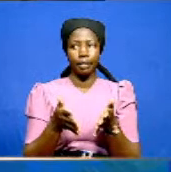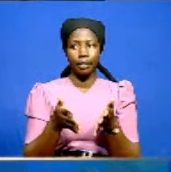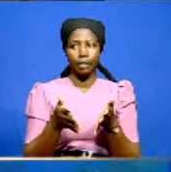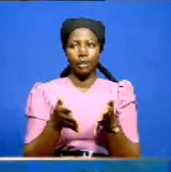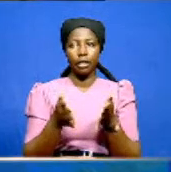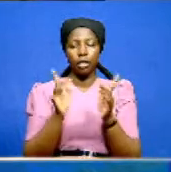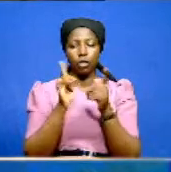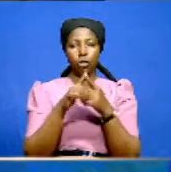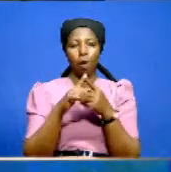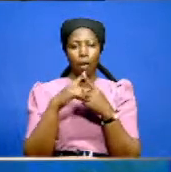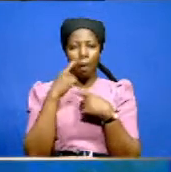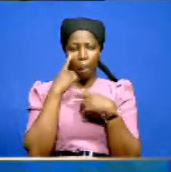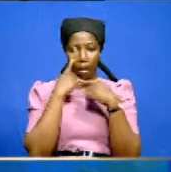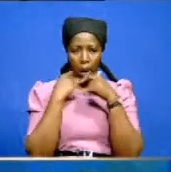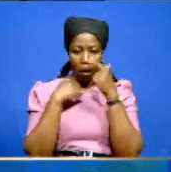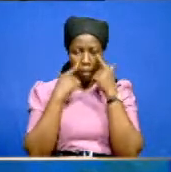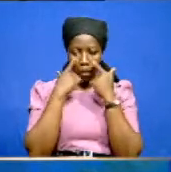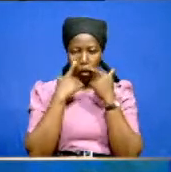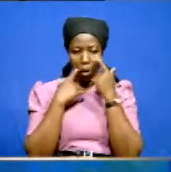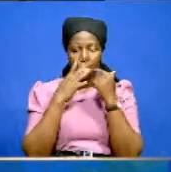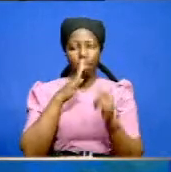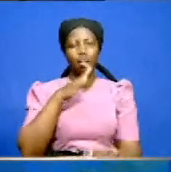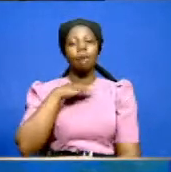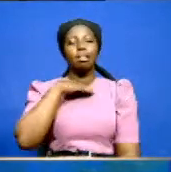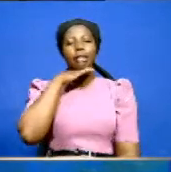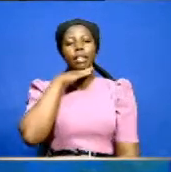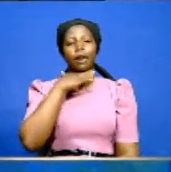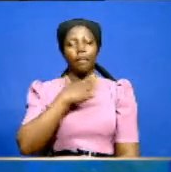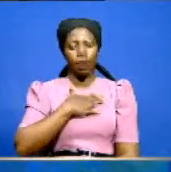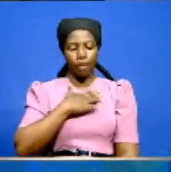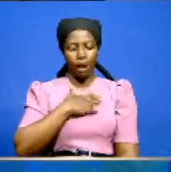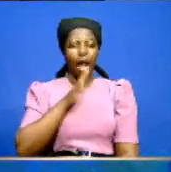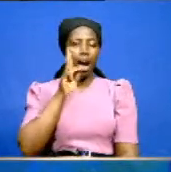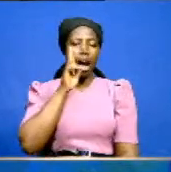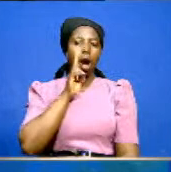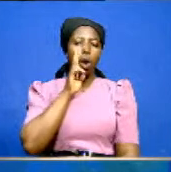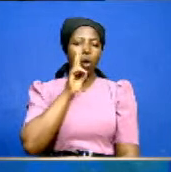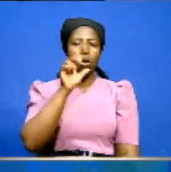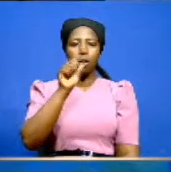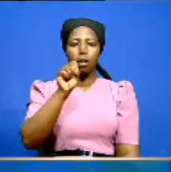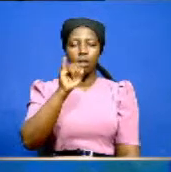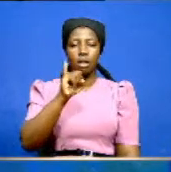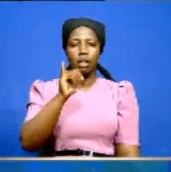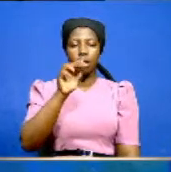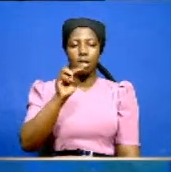to mourn the passing away of our uncle Simeon.